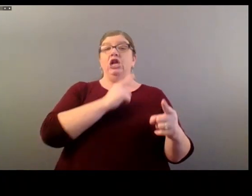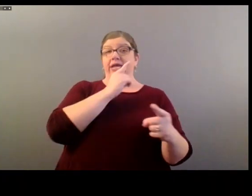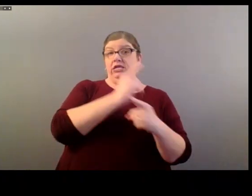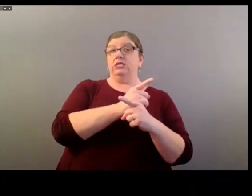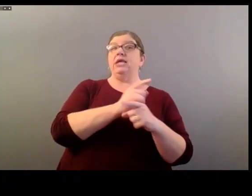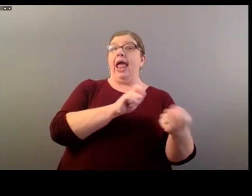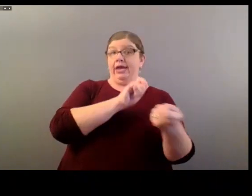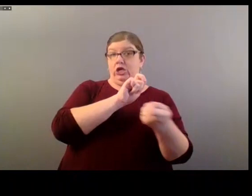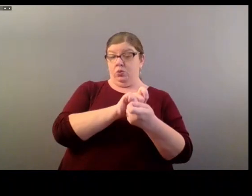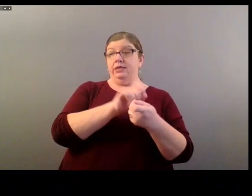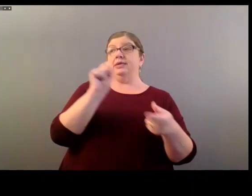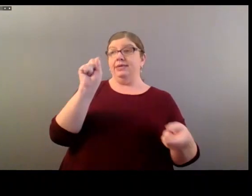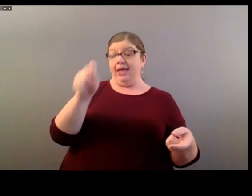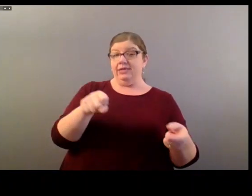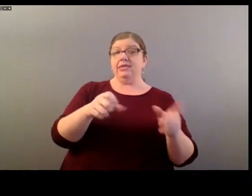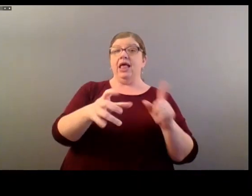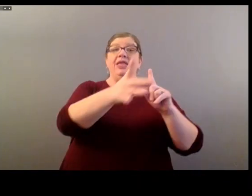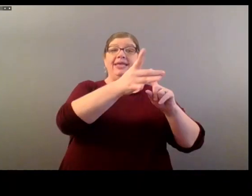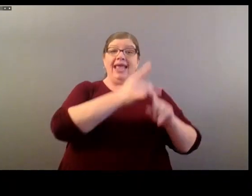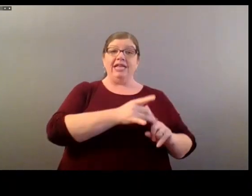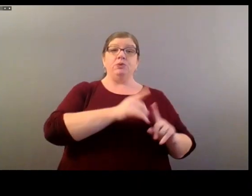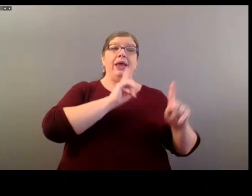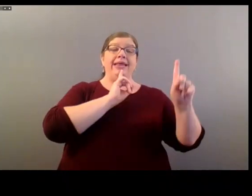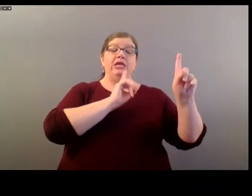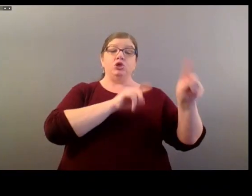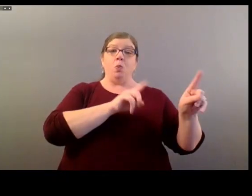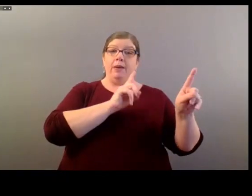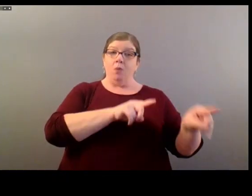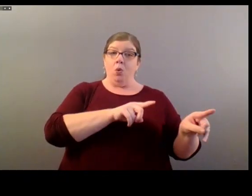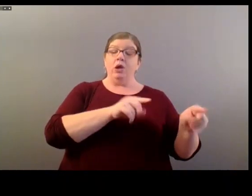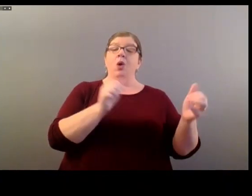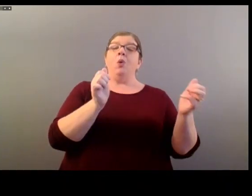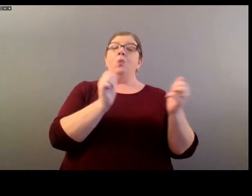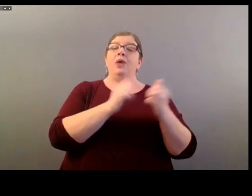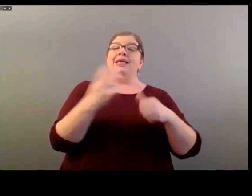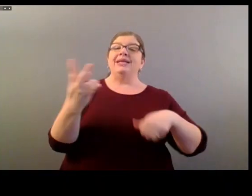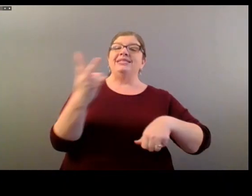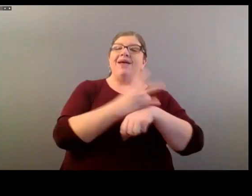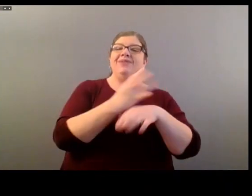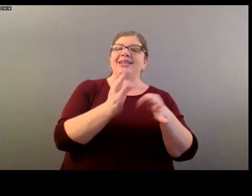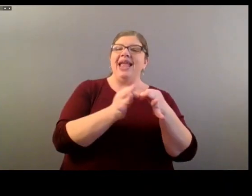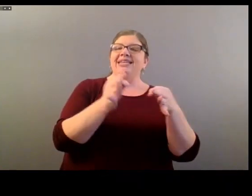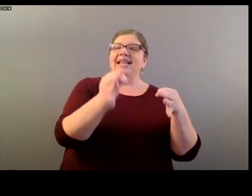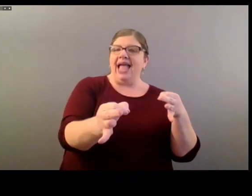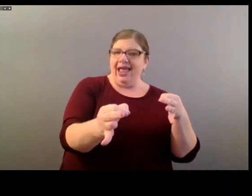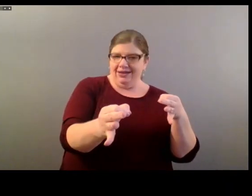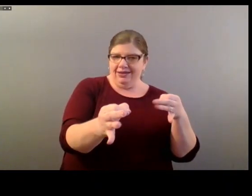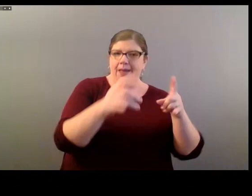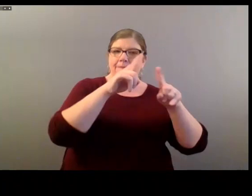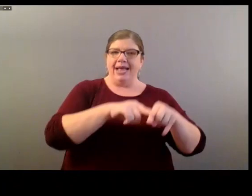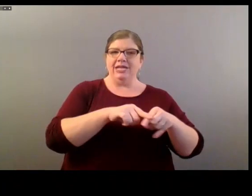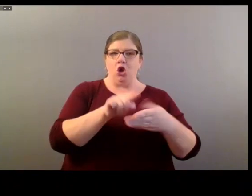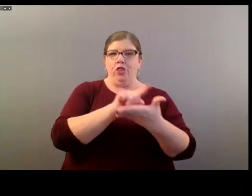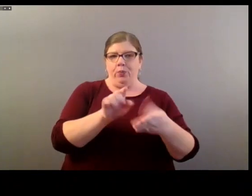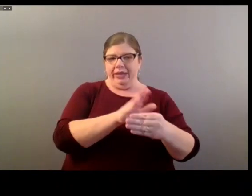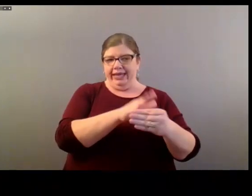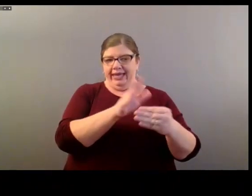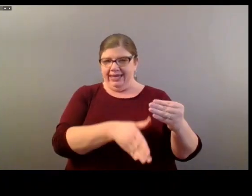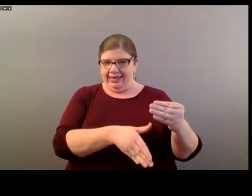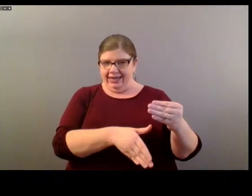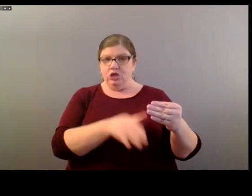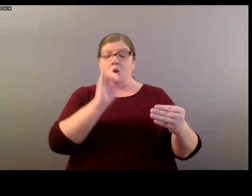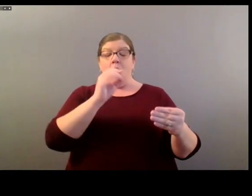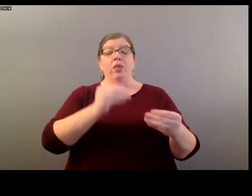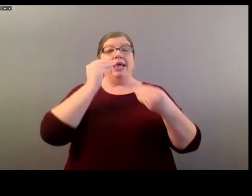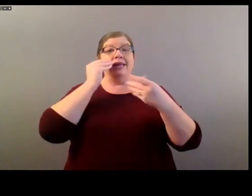dashboard. The case rate is reported with a 7-day delay based on the week ending. So data reported